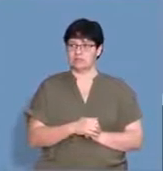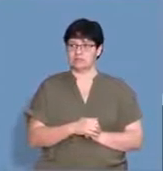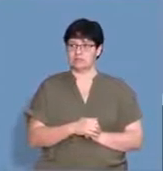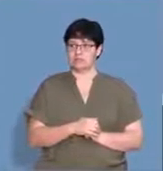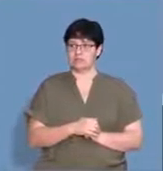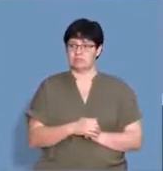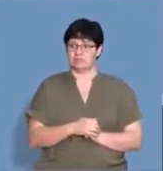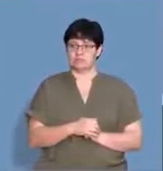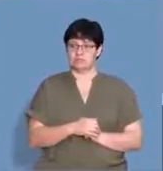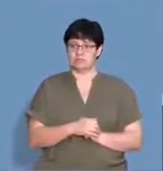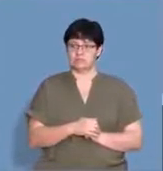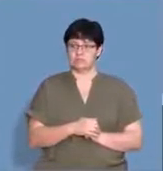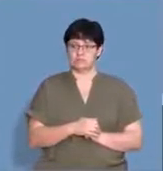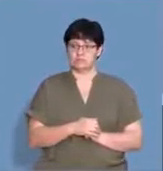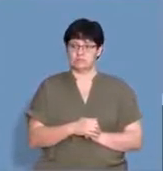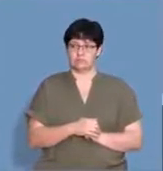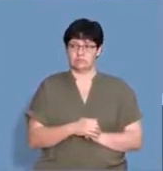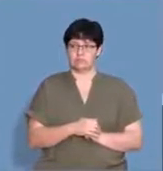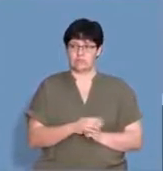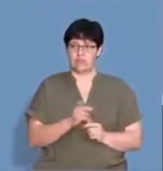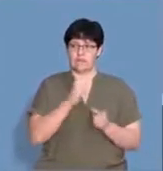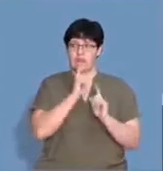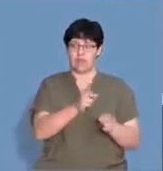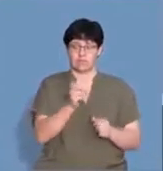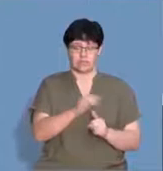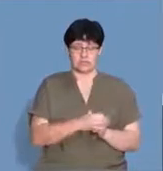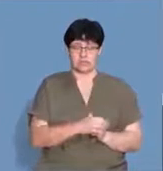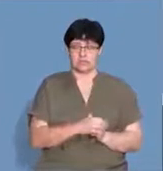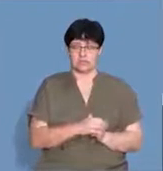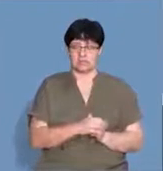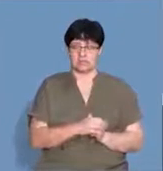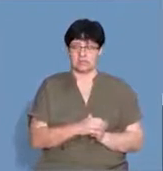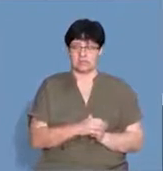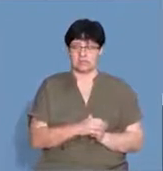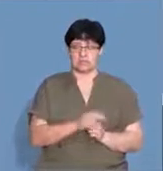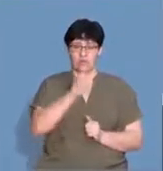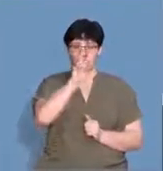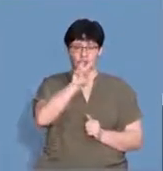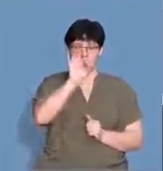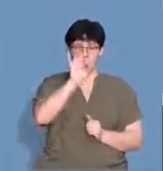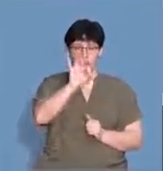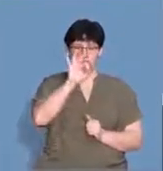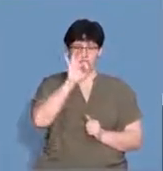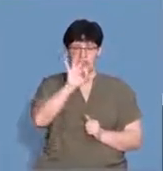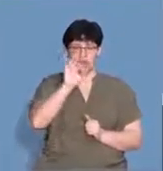times by 19, and I get an answer of